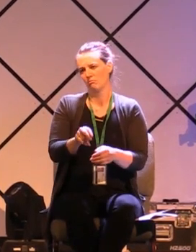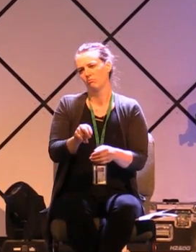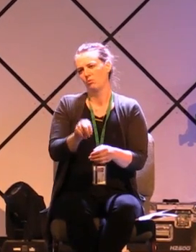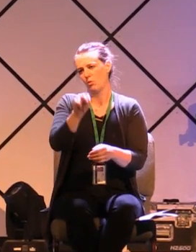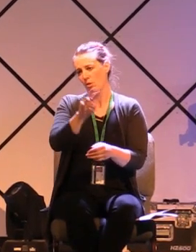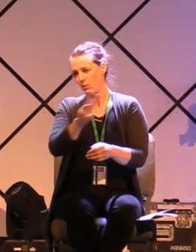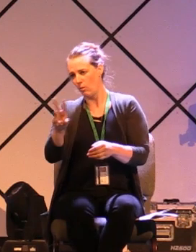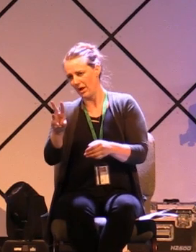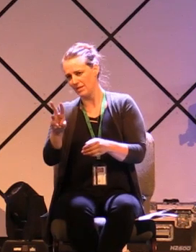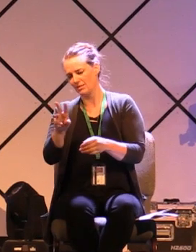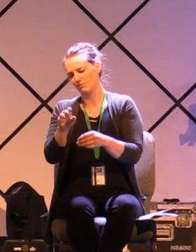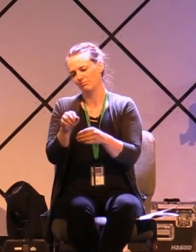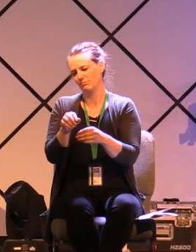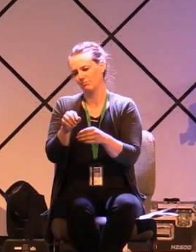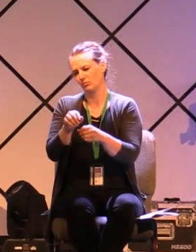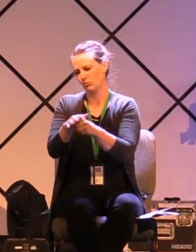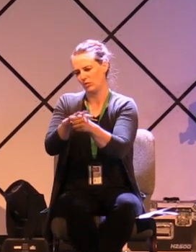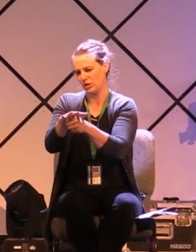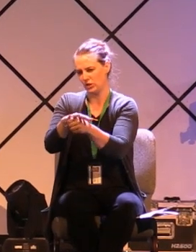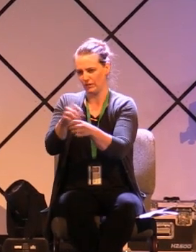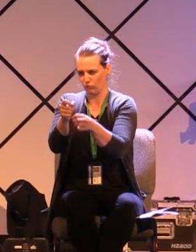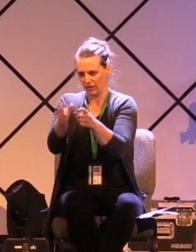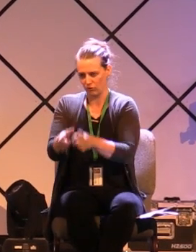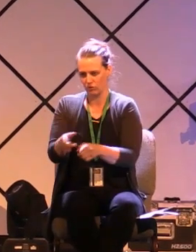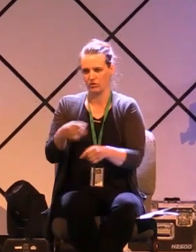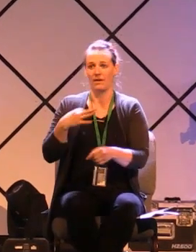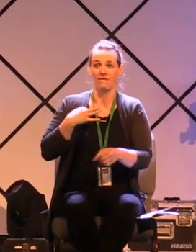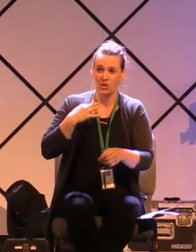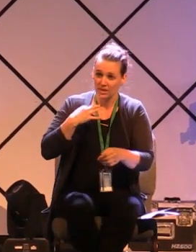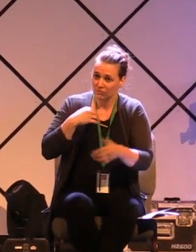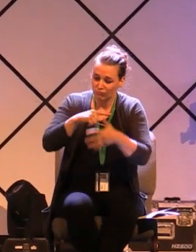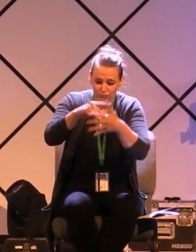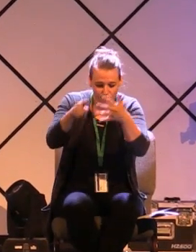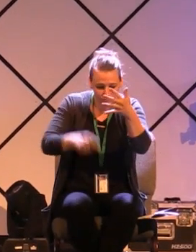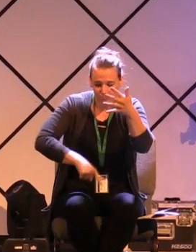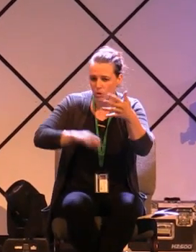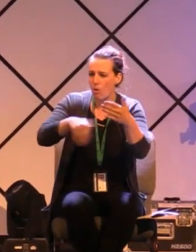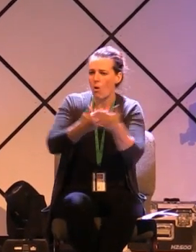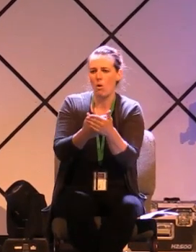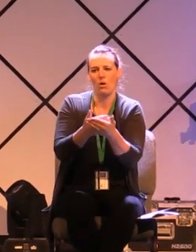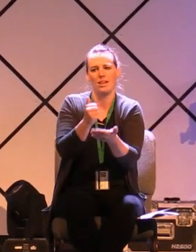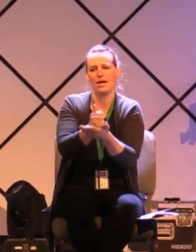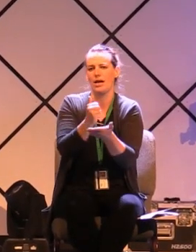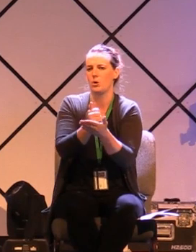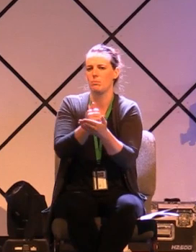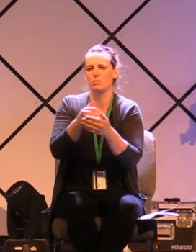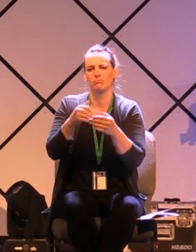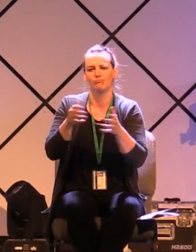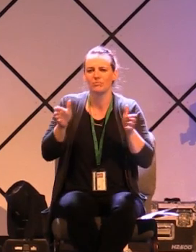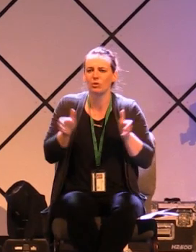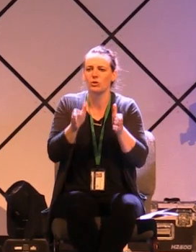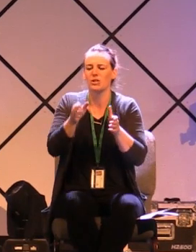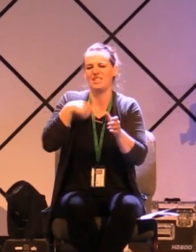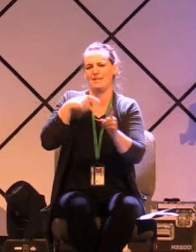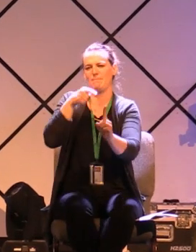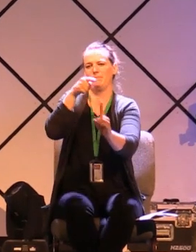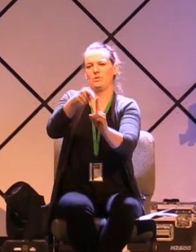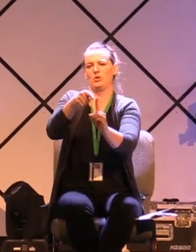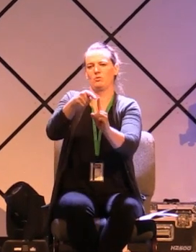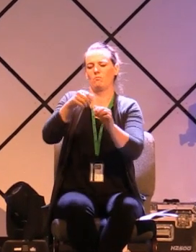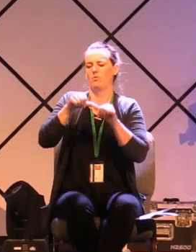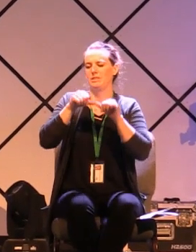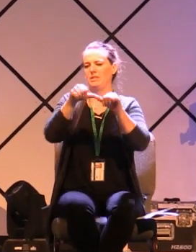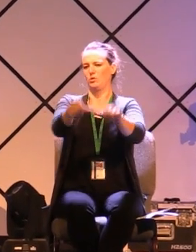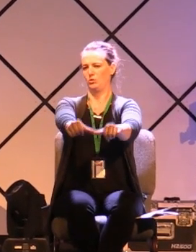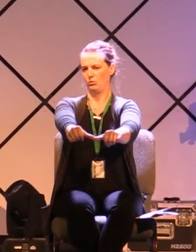of Directors, volunteers, for supporting our mission to unleash the potential of each magical piece of dog